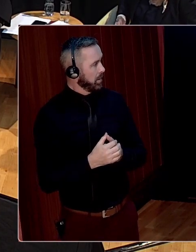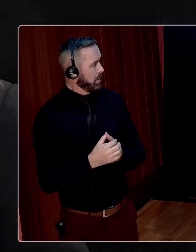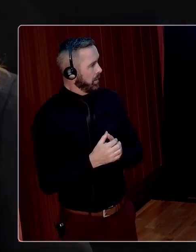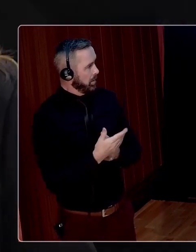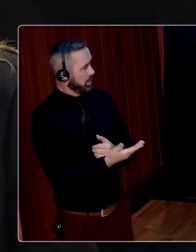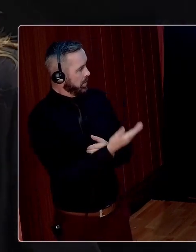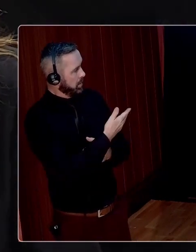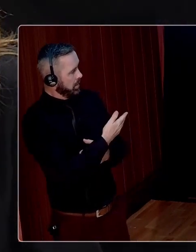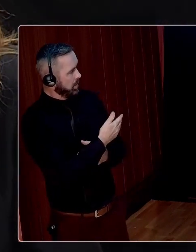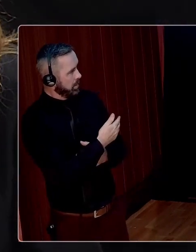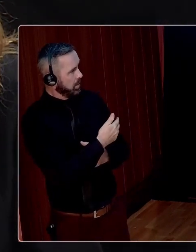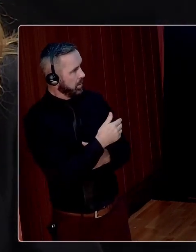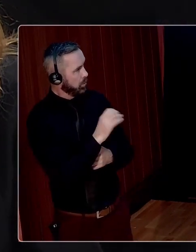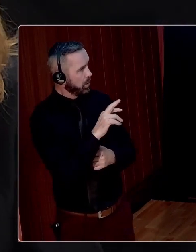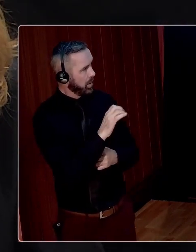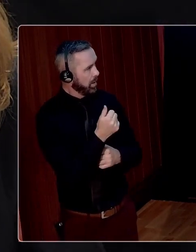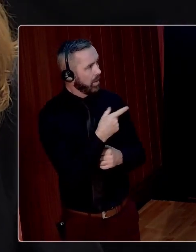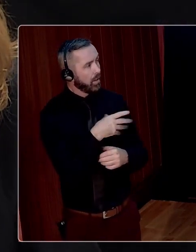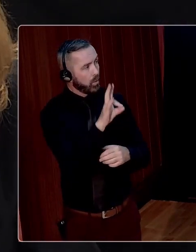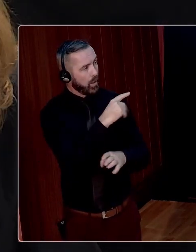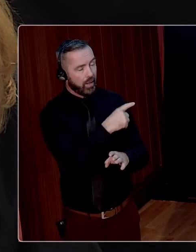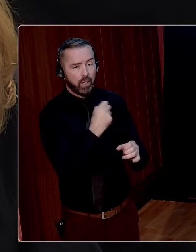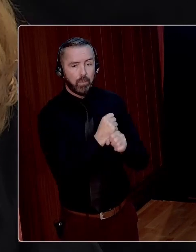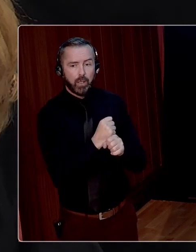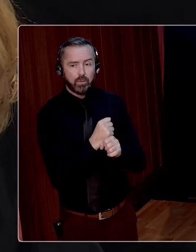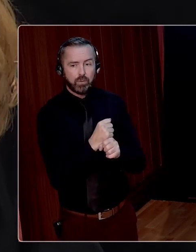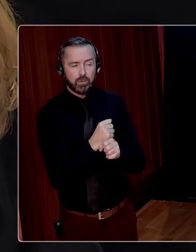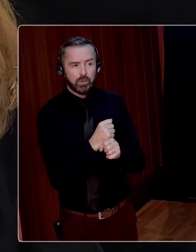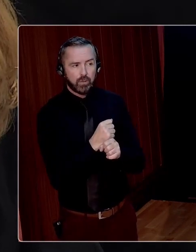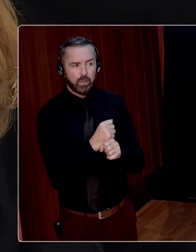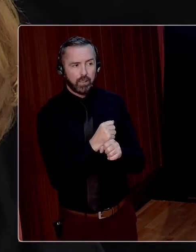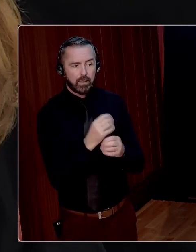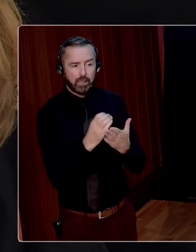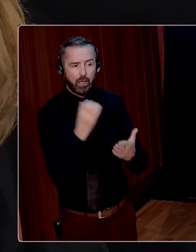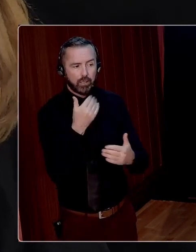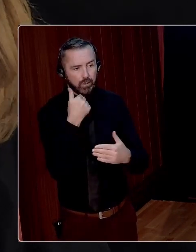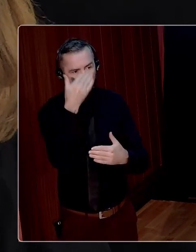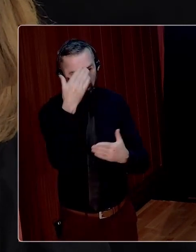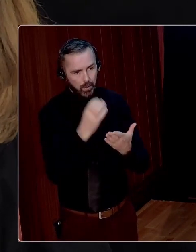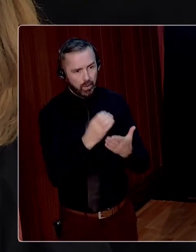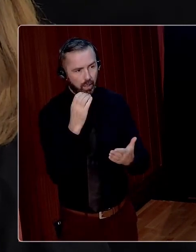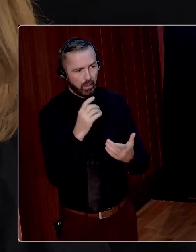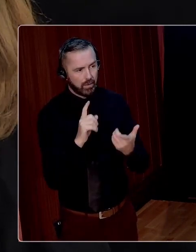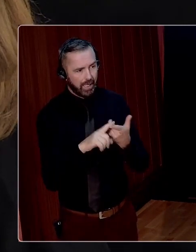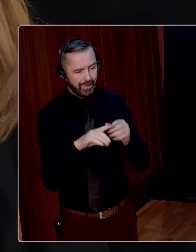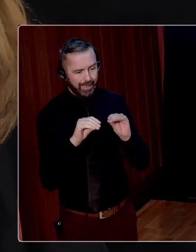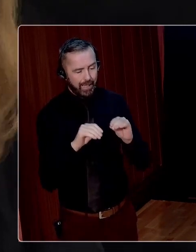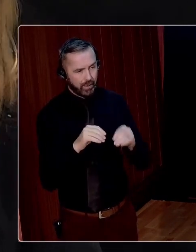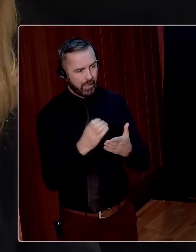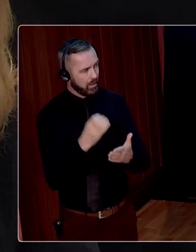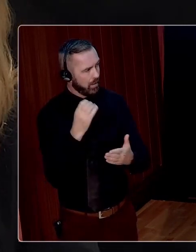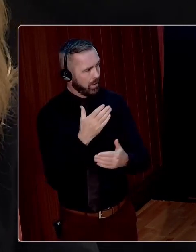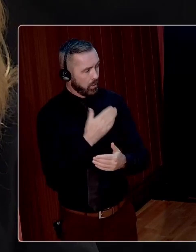competency, perhaps we'll just come to you, Rihanna. There's a question here that's come in here about the colleges, the summer colleges and so forth, and educational